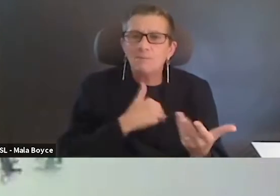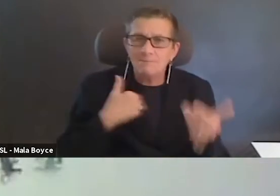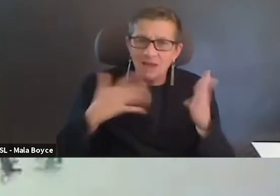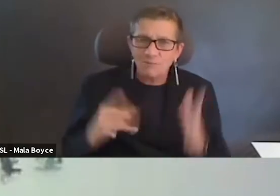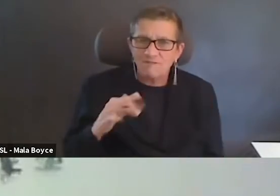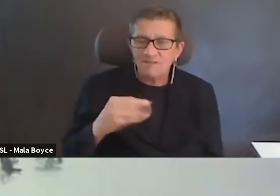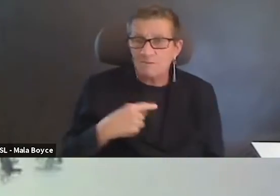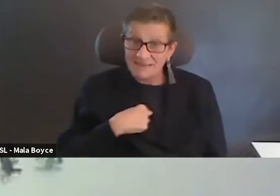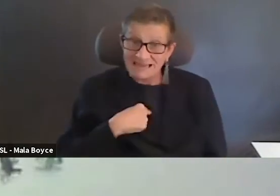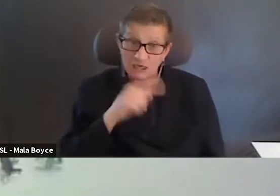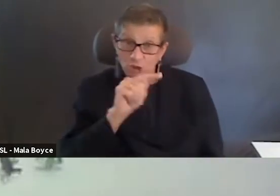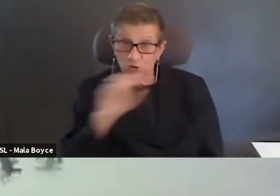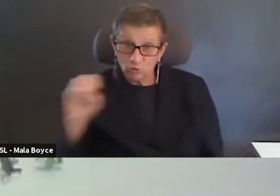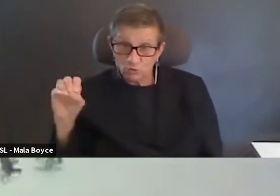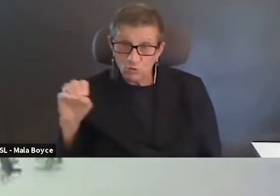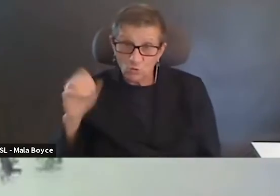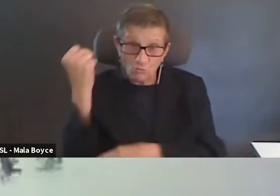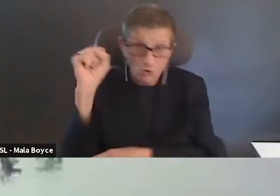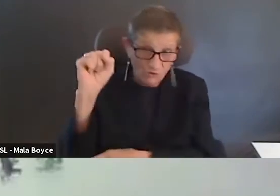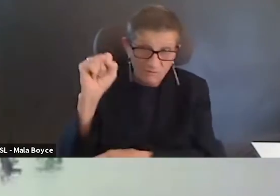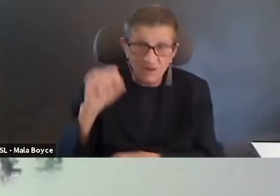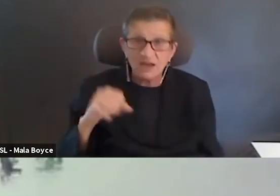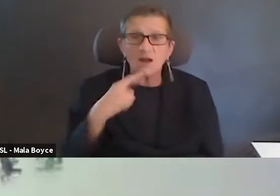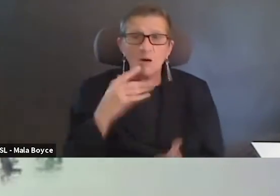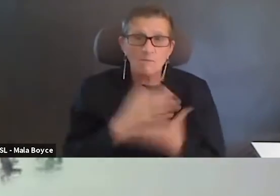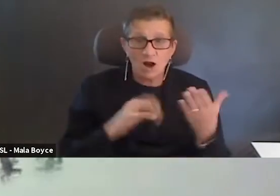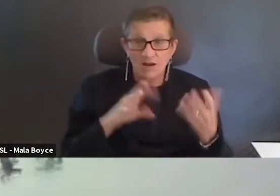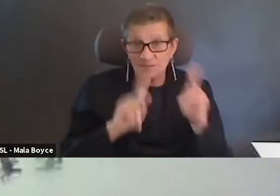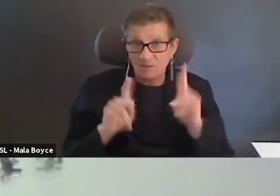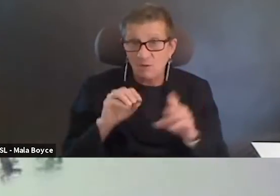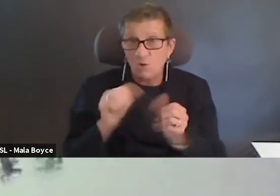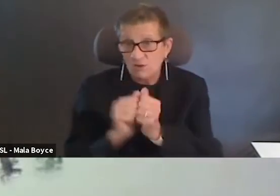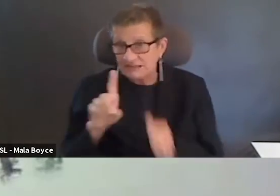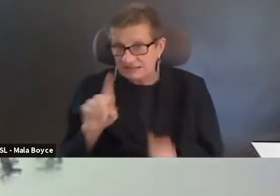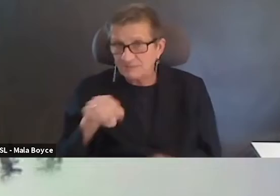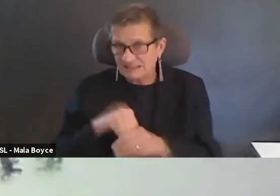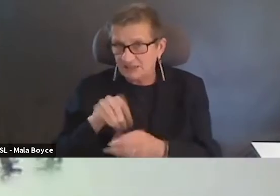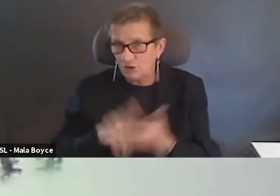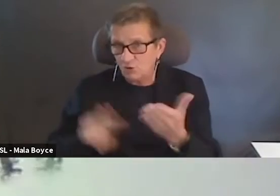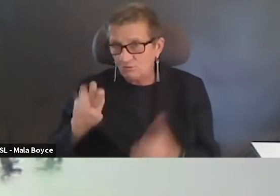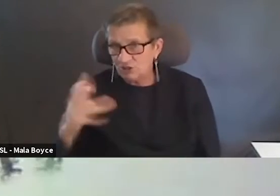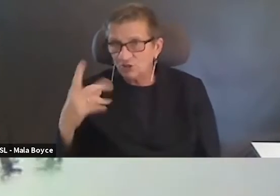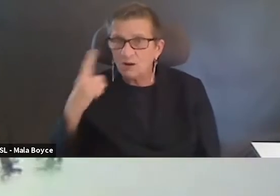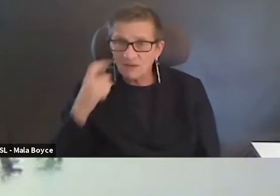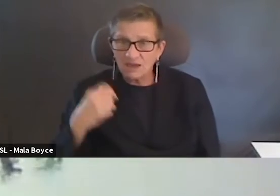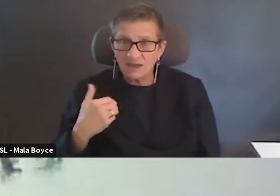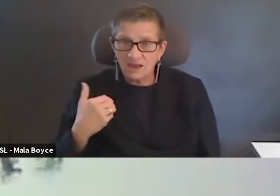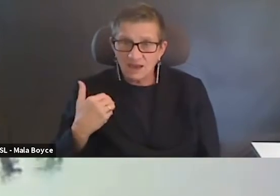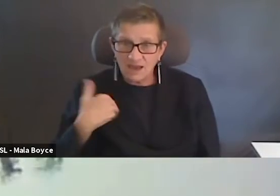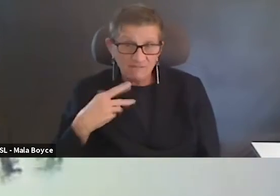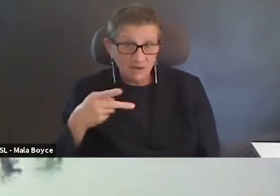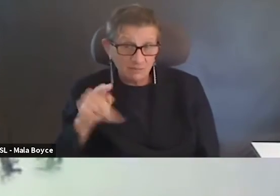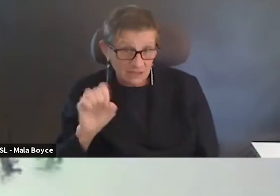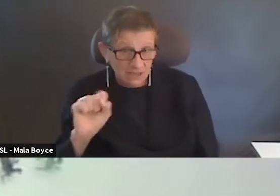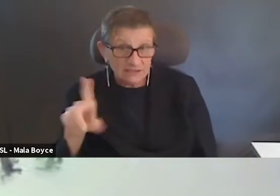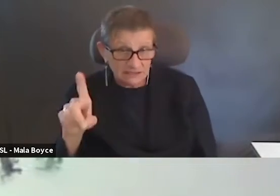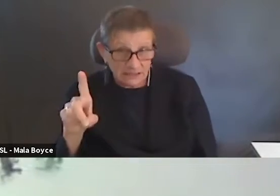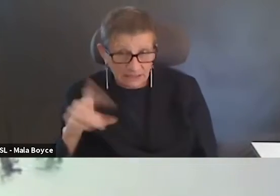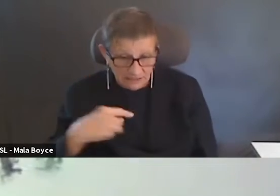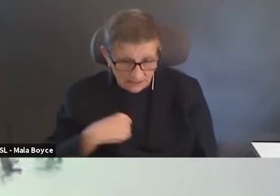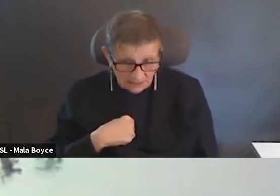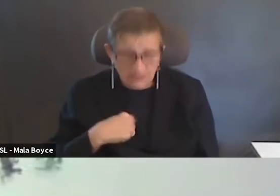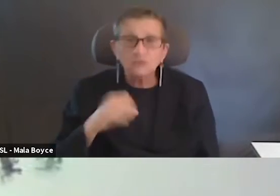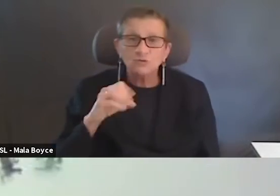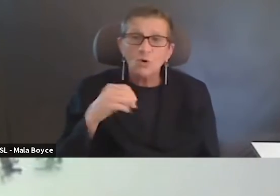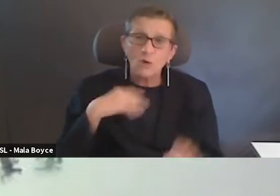Too movement and was part of people with disabilities at Michigan when I was there due to a condition of PTSD. So I can